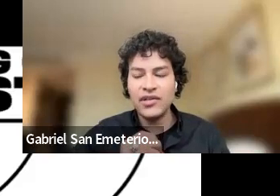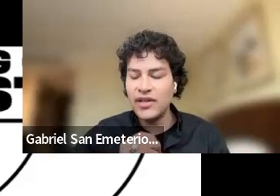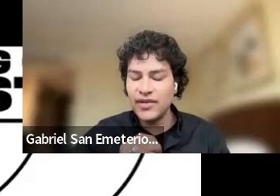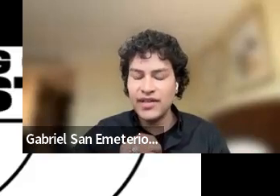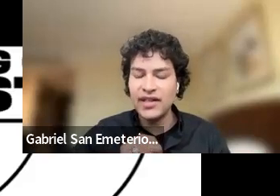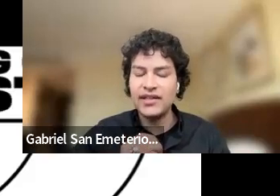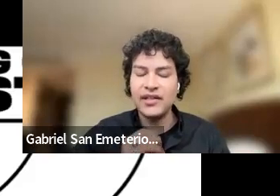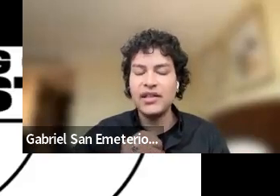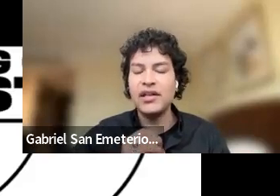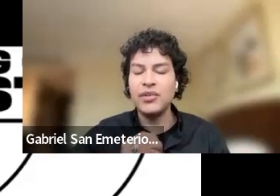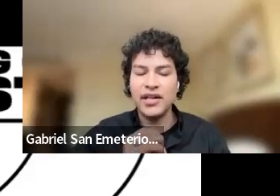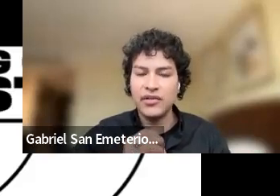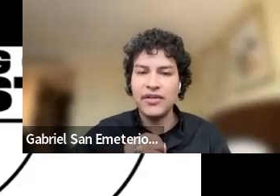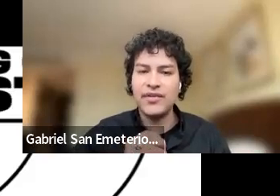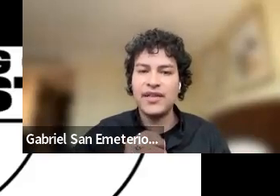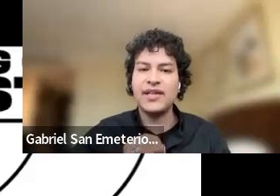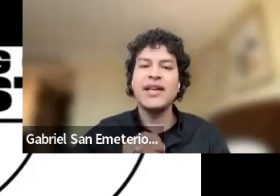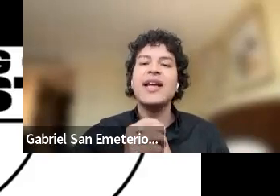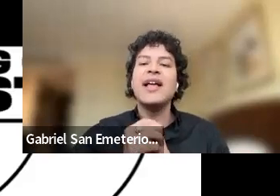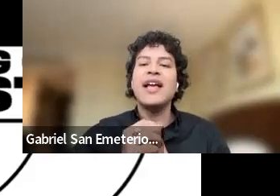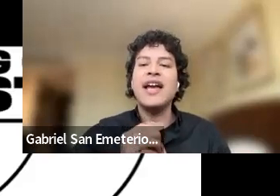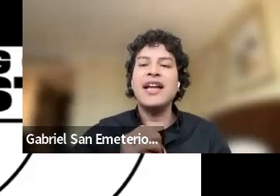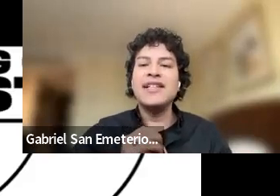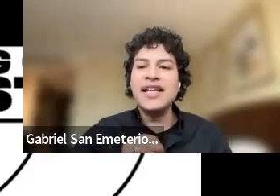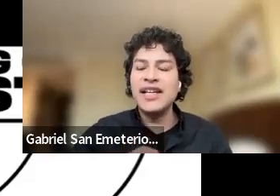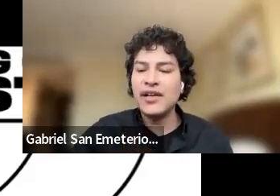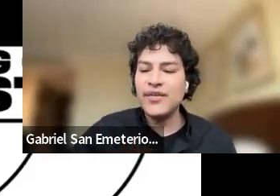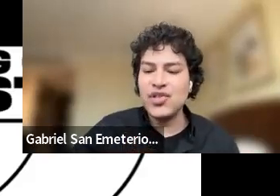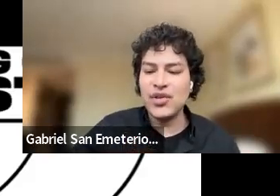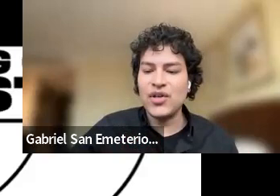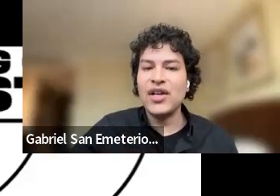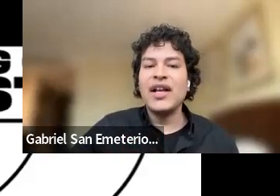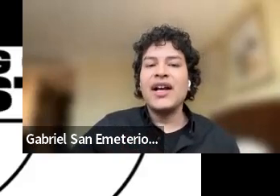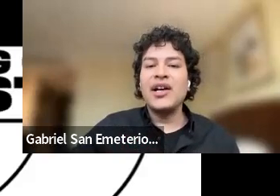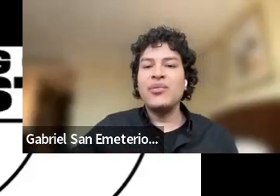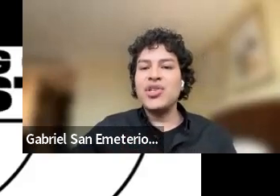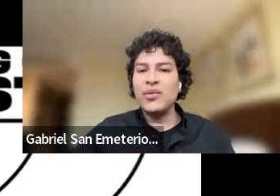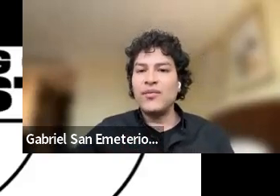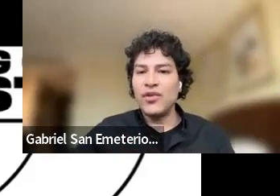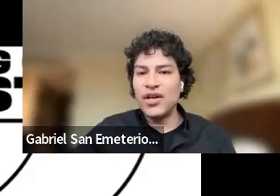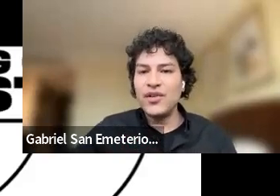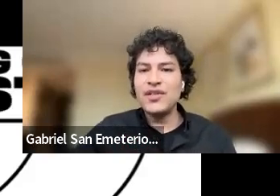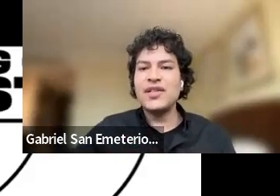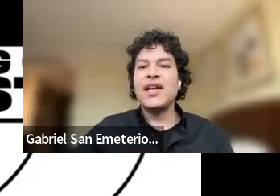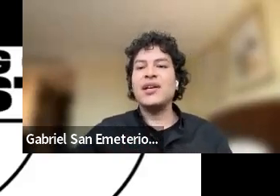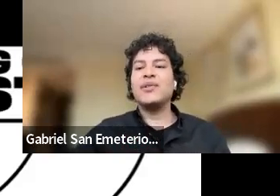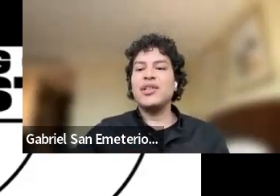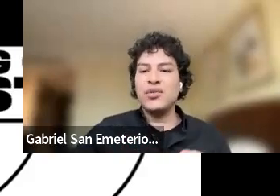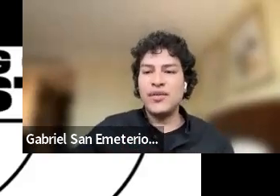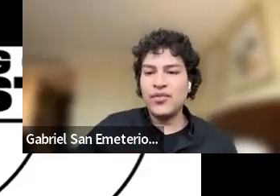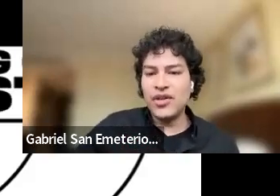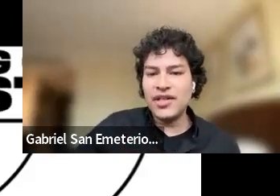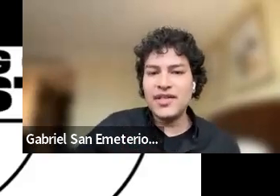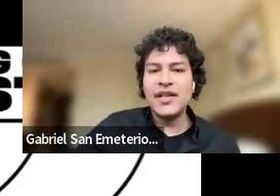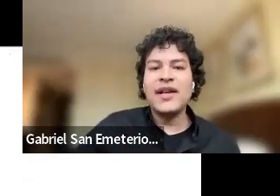not. They don't know everything. They know a lot, but they don't know everything. And taking care of each other. How do we show up for others? How do